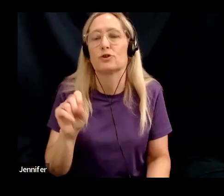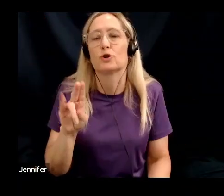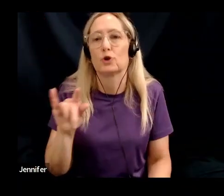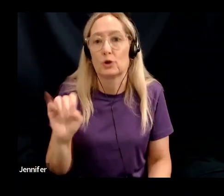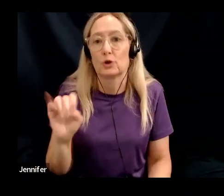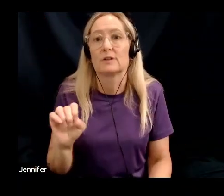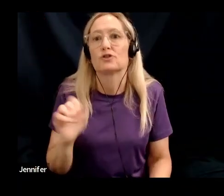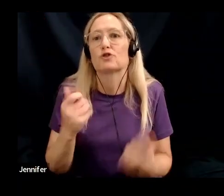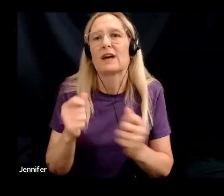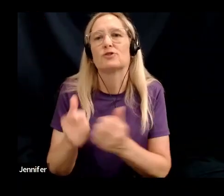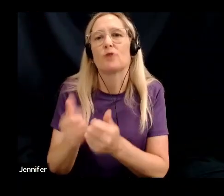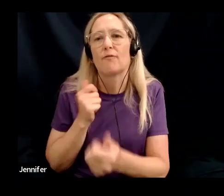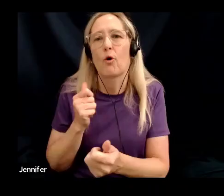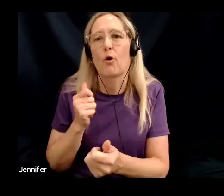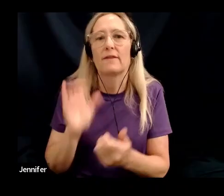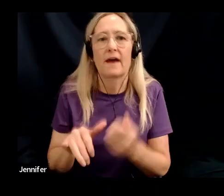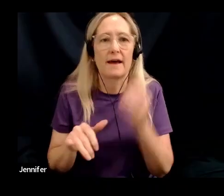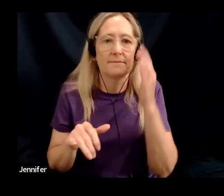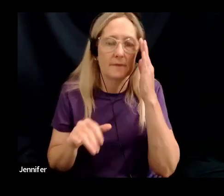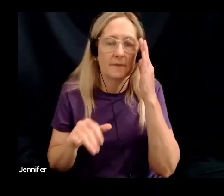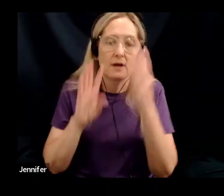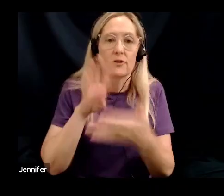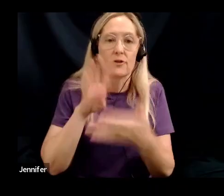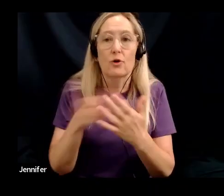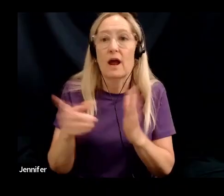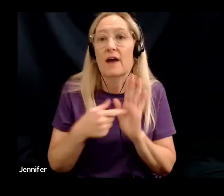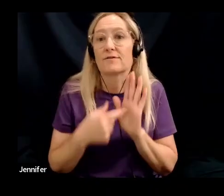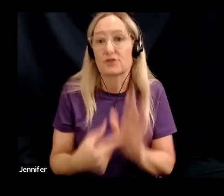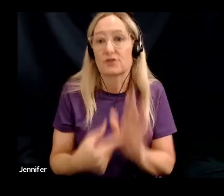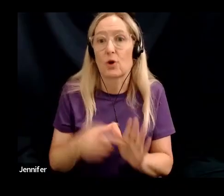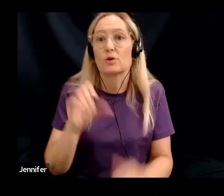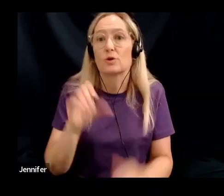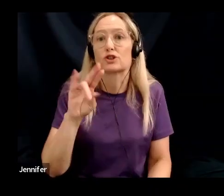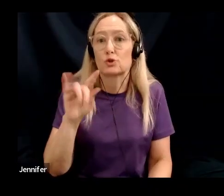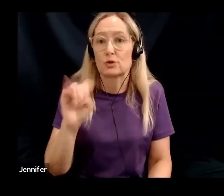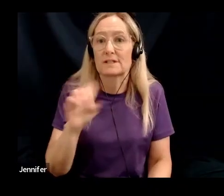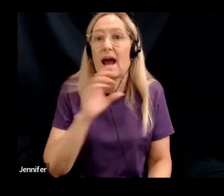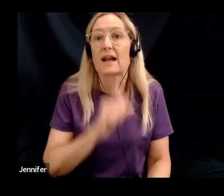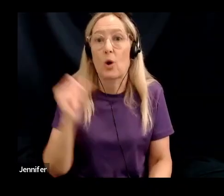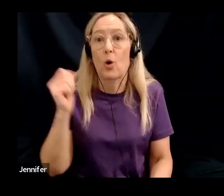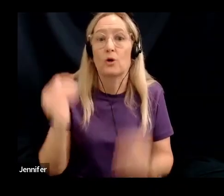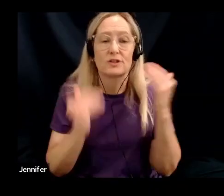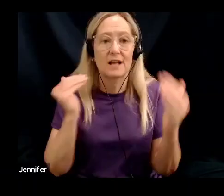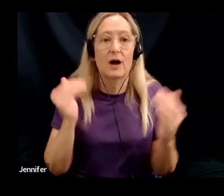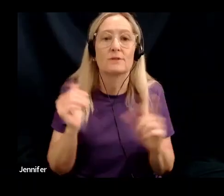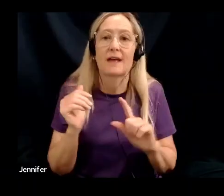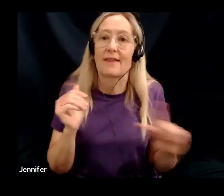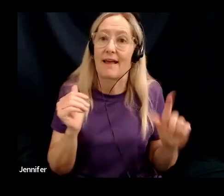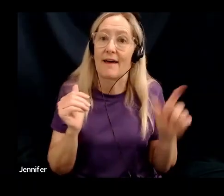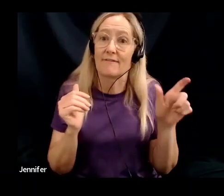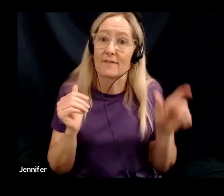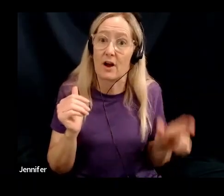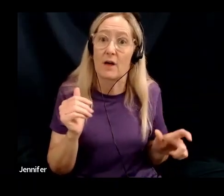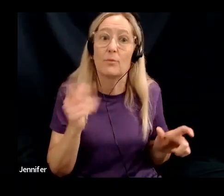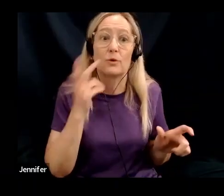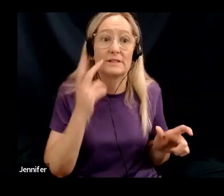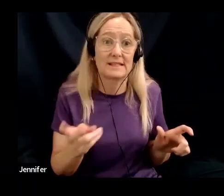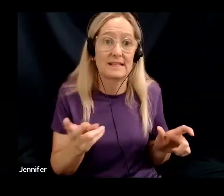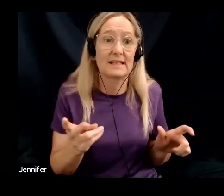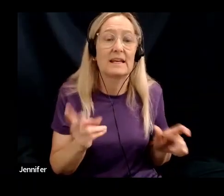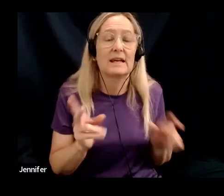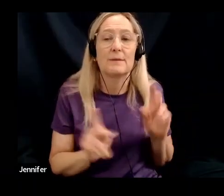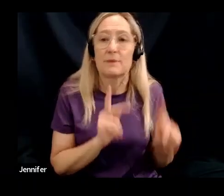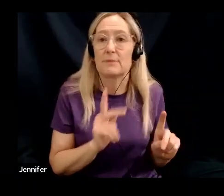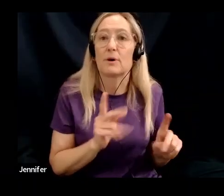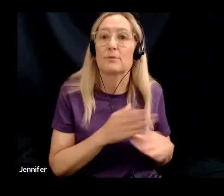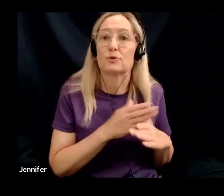This graph right here is depicting suicide in older adults. On the left-hand side, we see